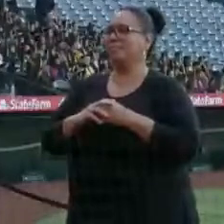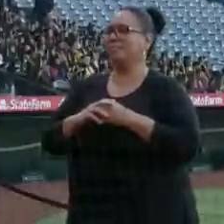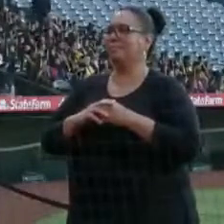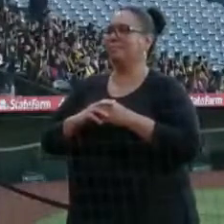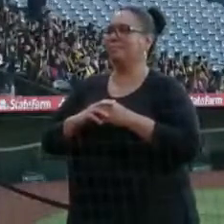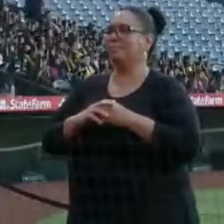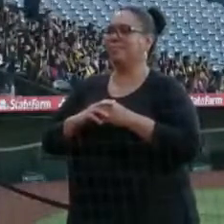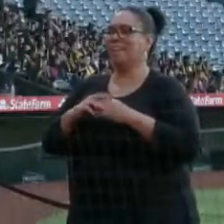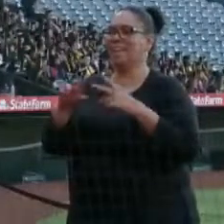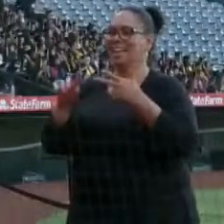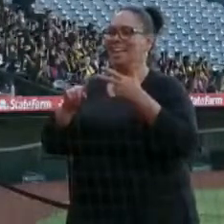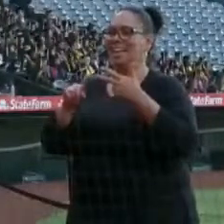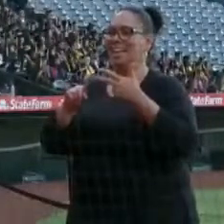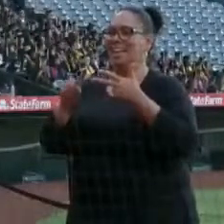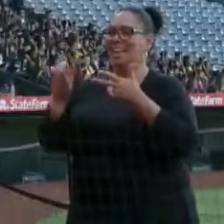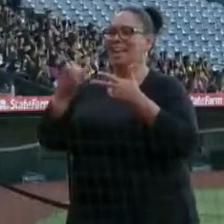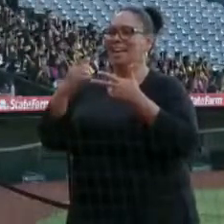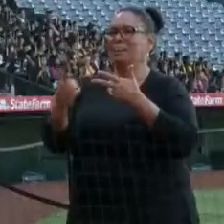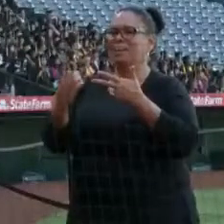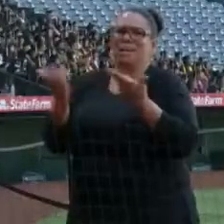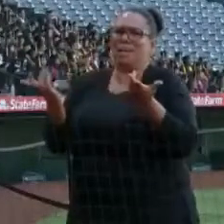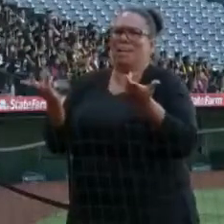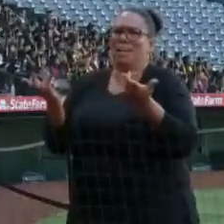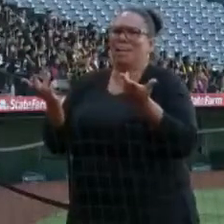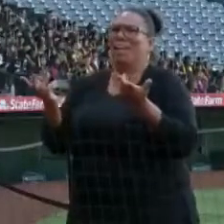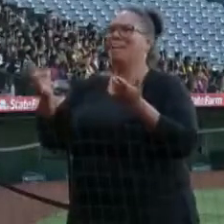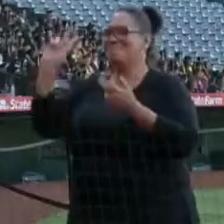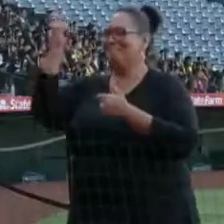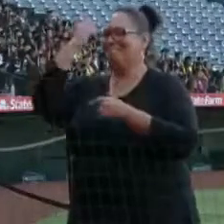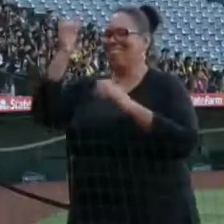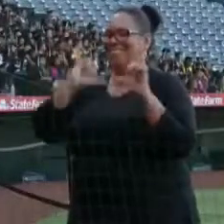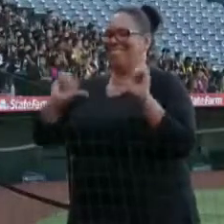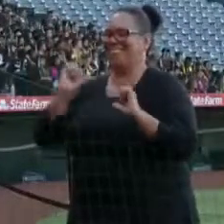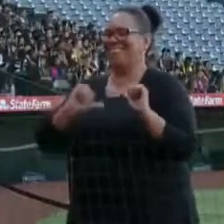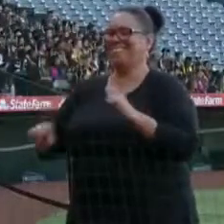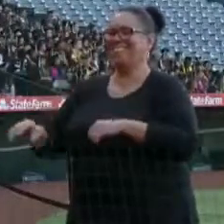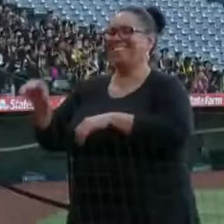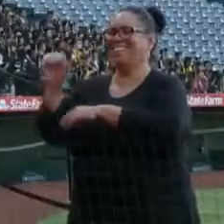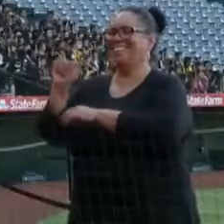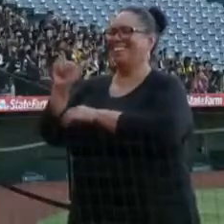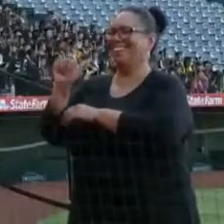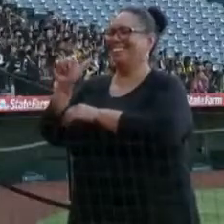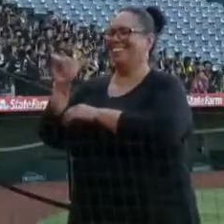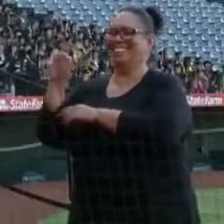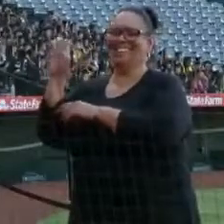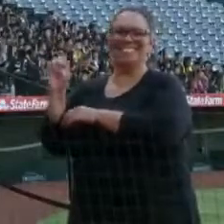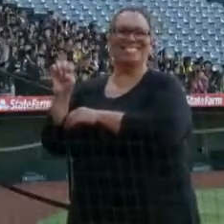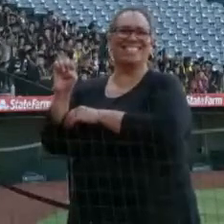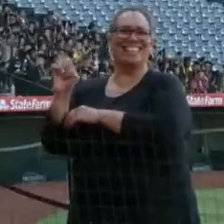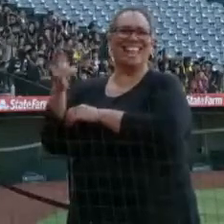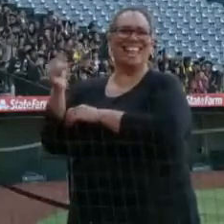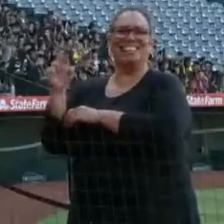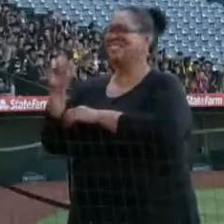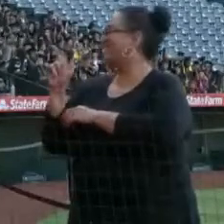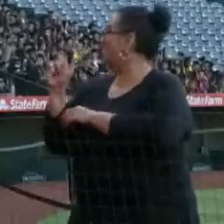and from the Department of Political Science. Will Elise Hansen please stand?